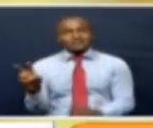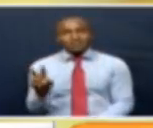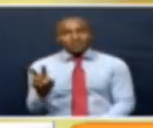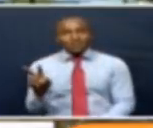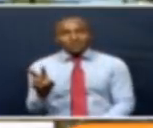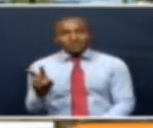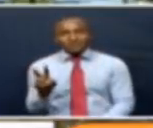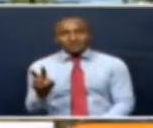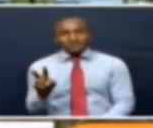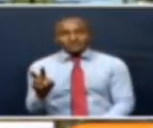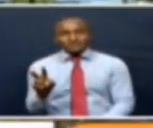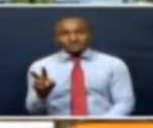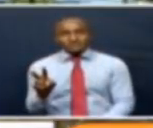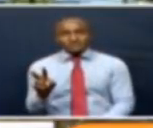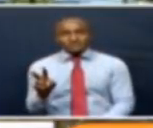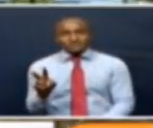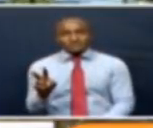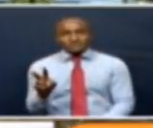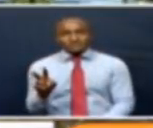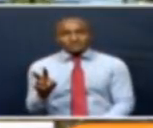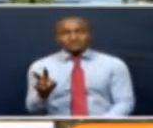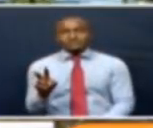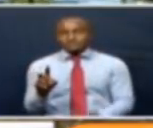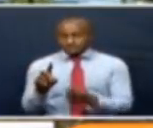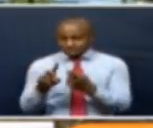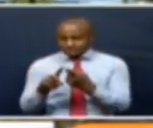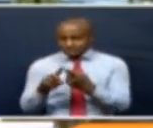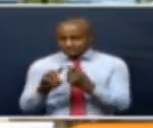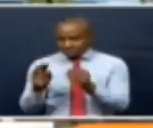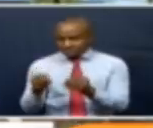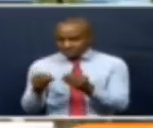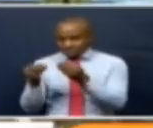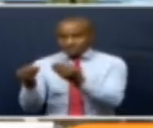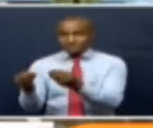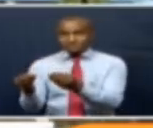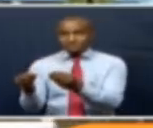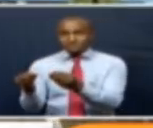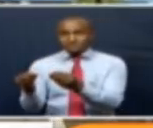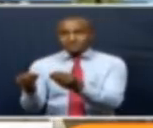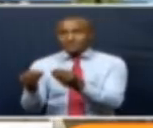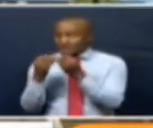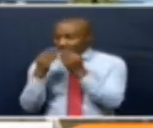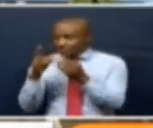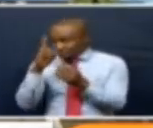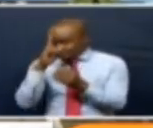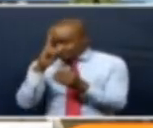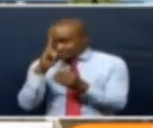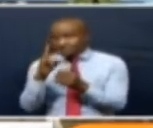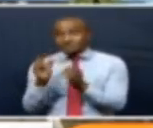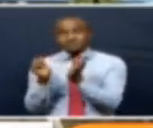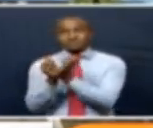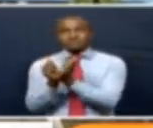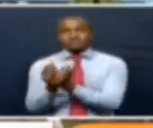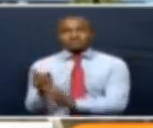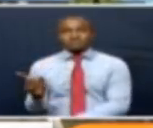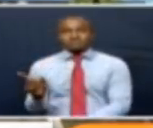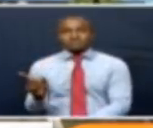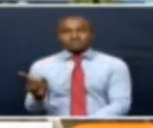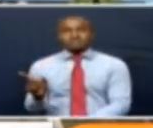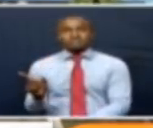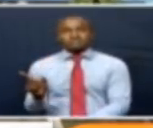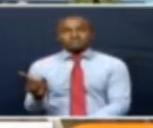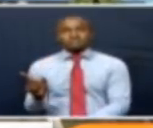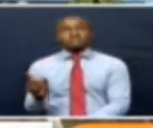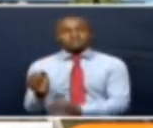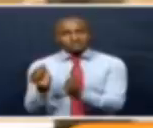clearance letters. The first whom I gave, I told the police at KNH to arrest her. She's being arrested.